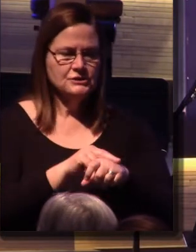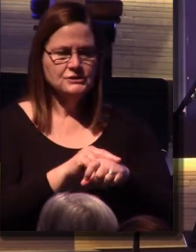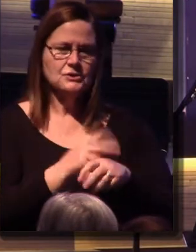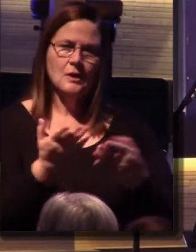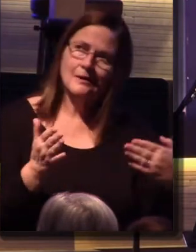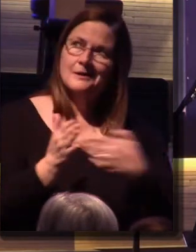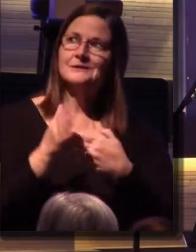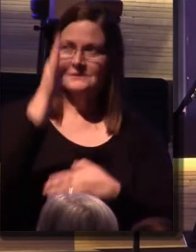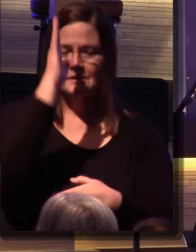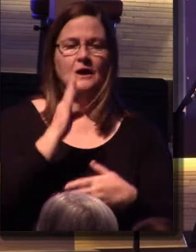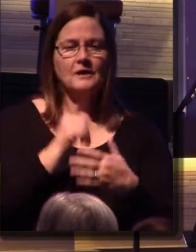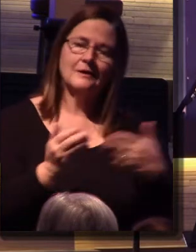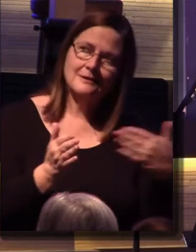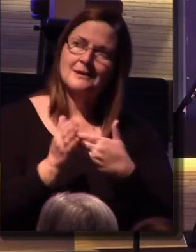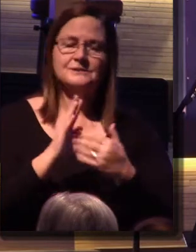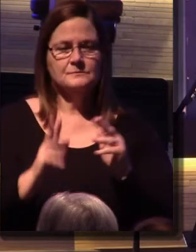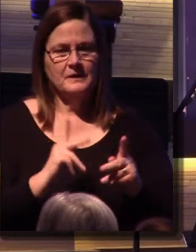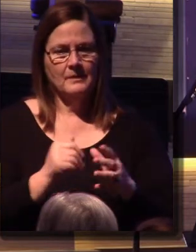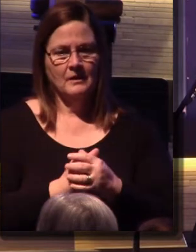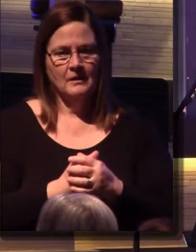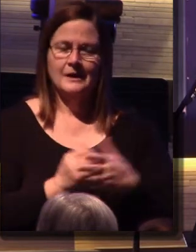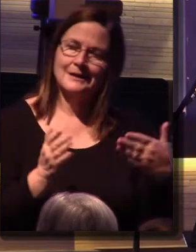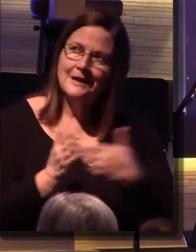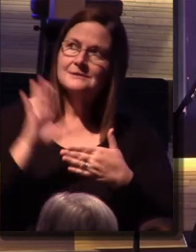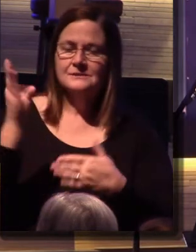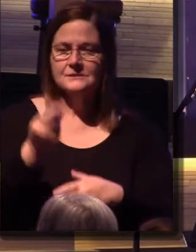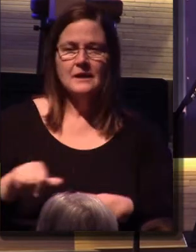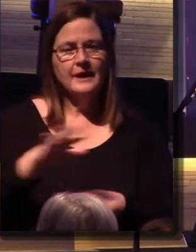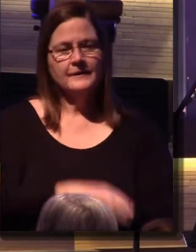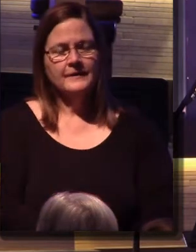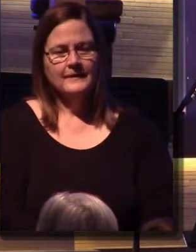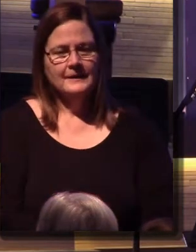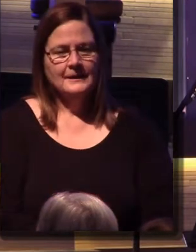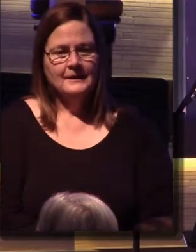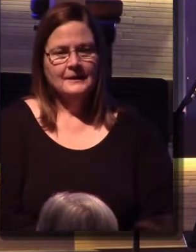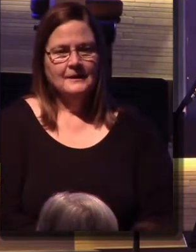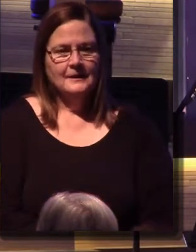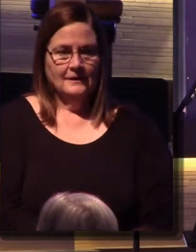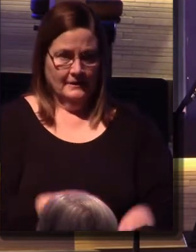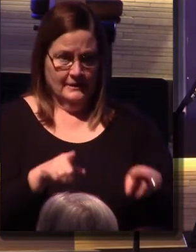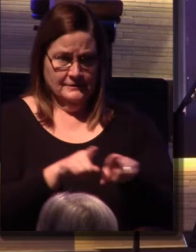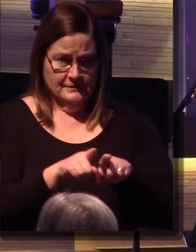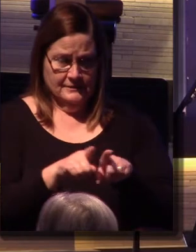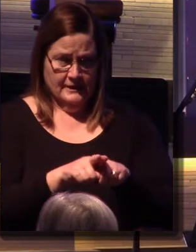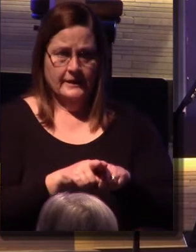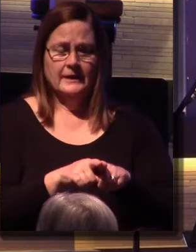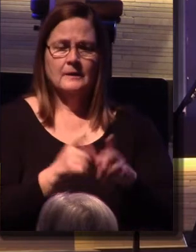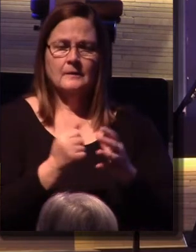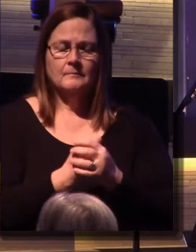amassed themselves against God and against his people and against his land. And so it's the same